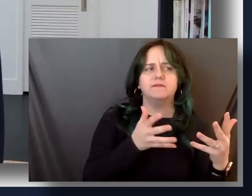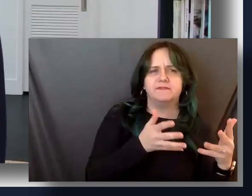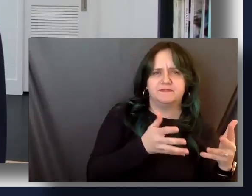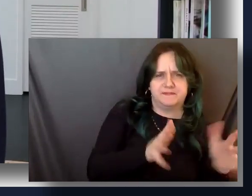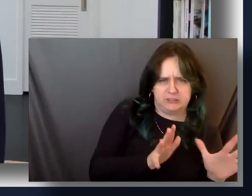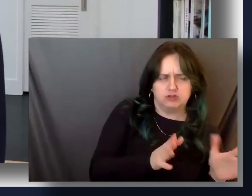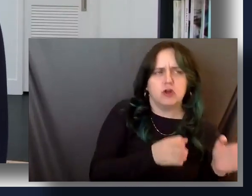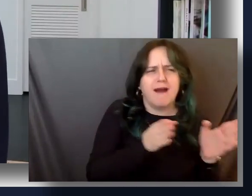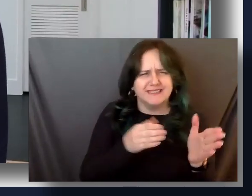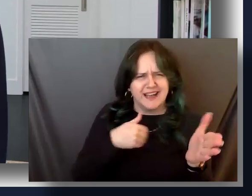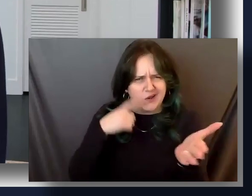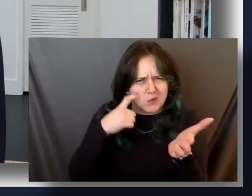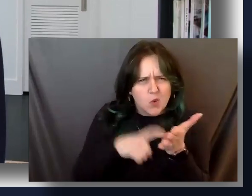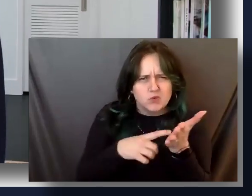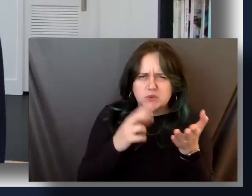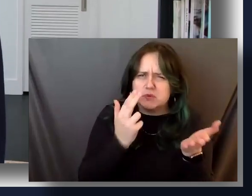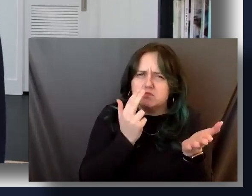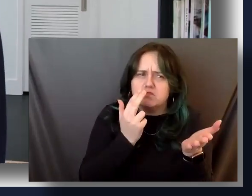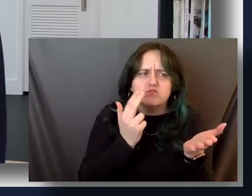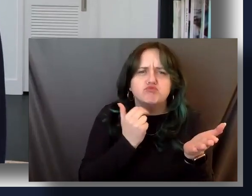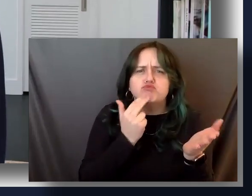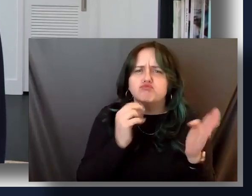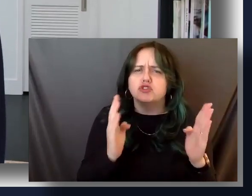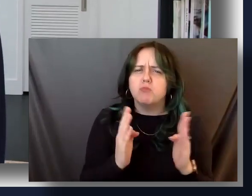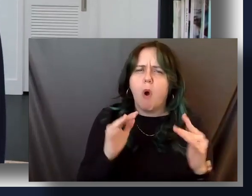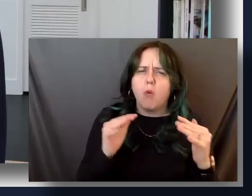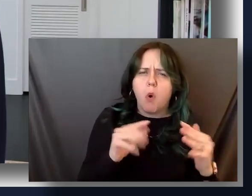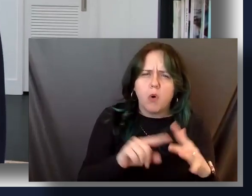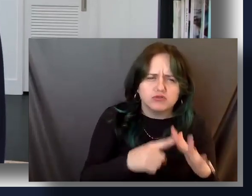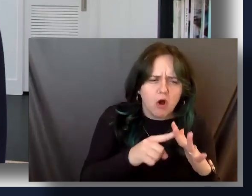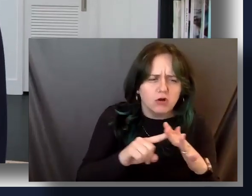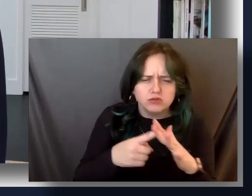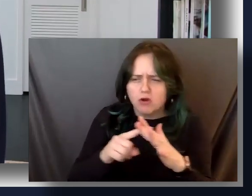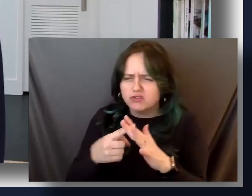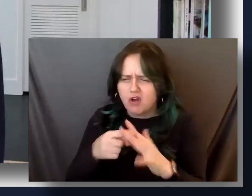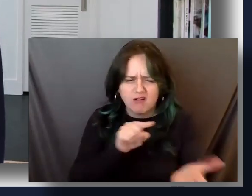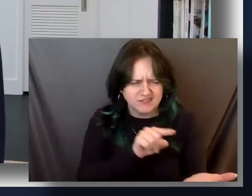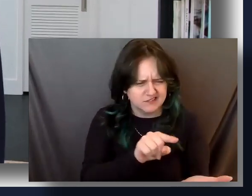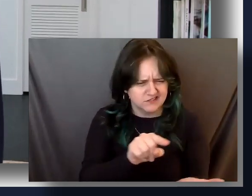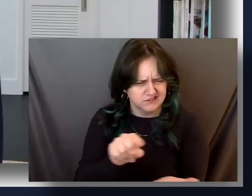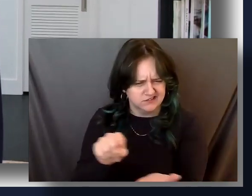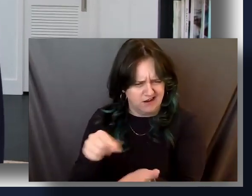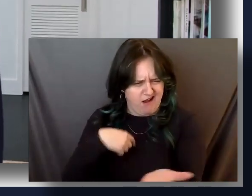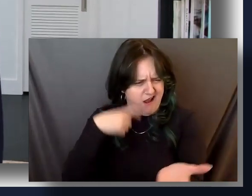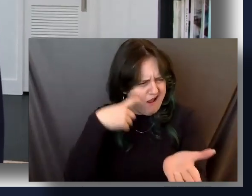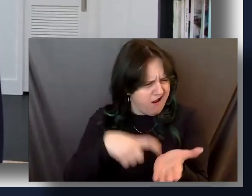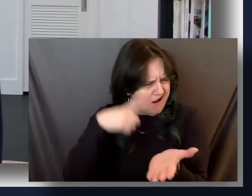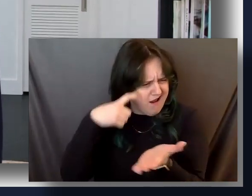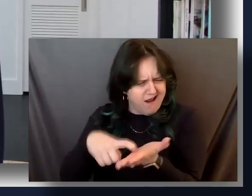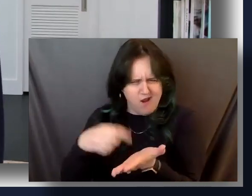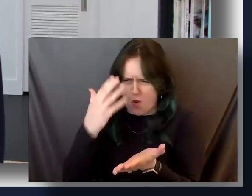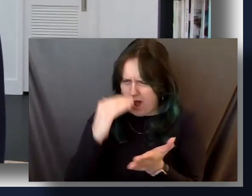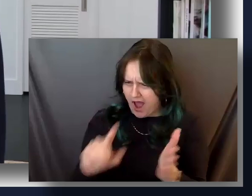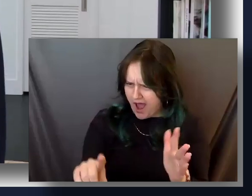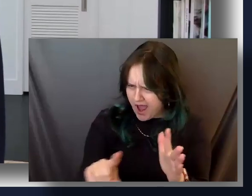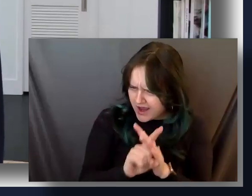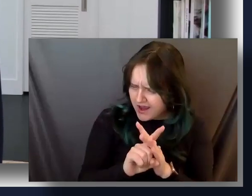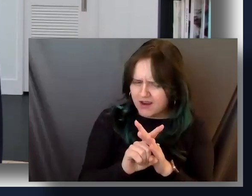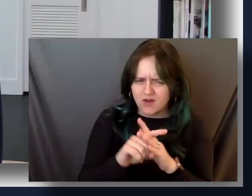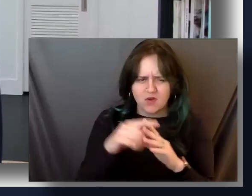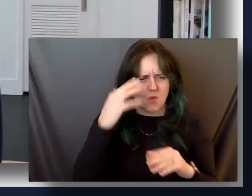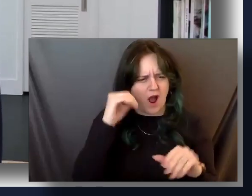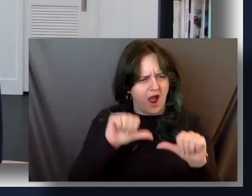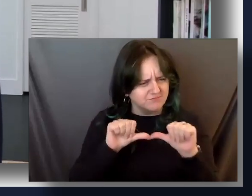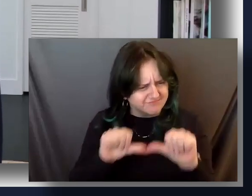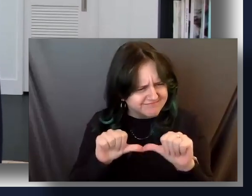And the small wars started to pop up. And I got really interested in why they were starting, why they tended to last as long as they did, and